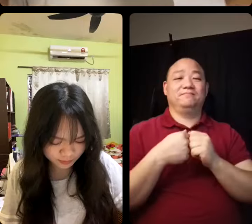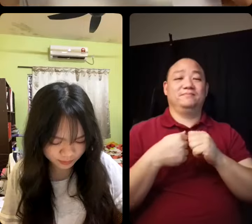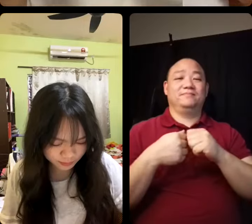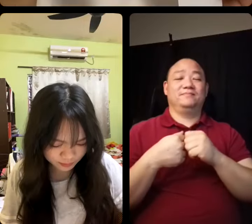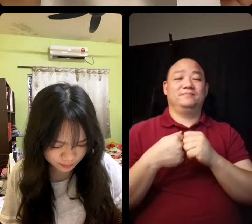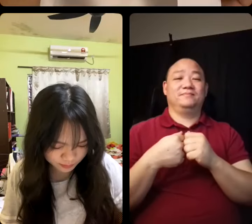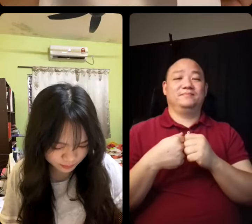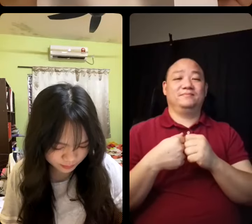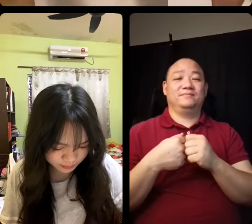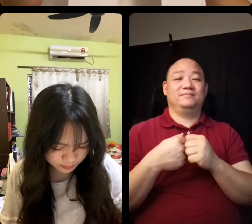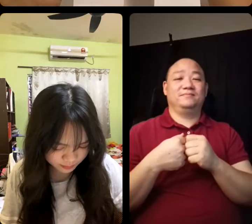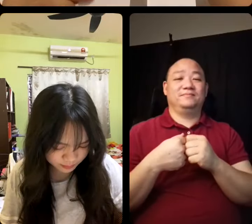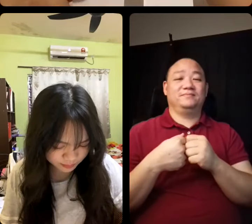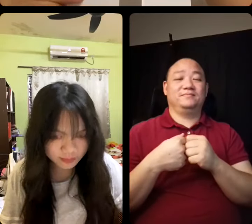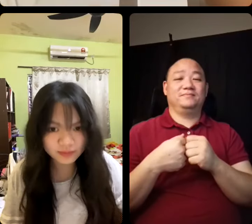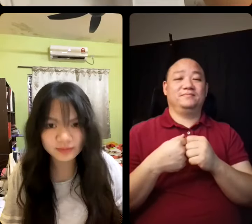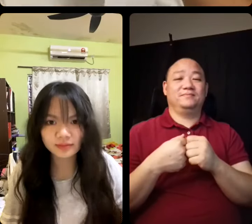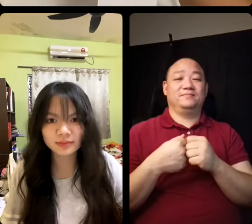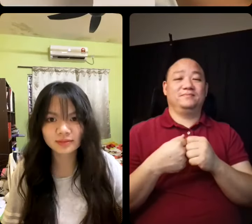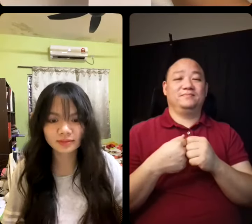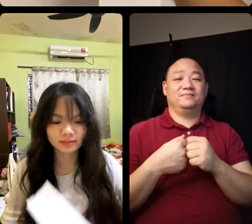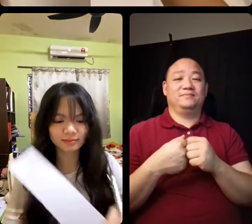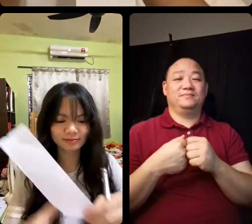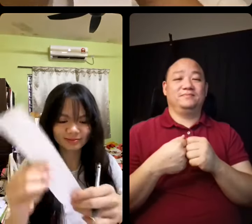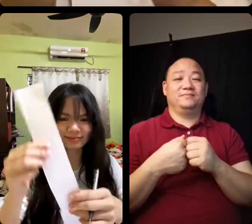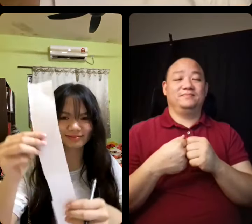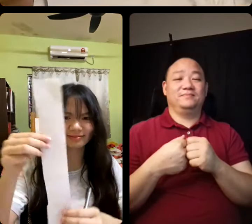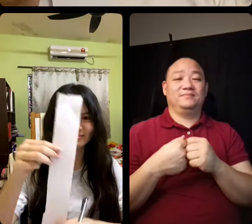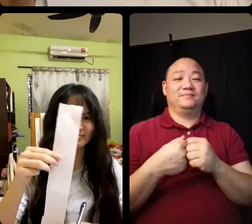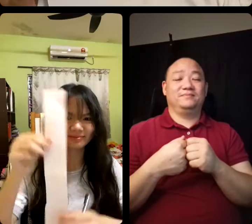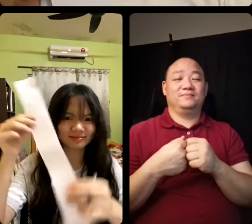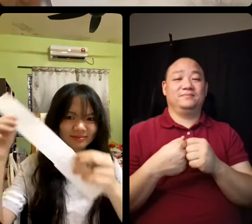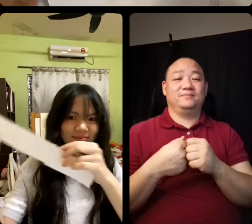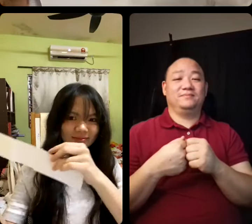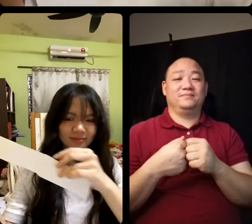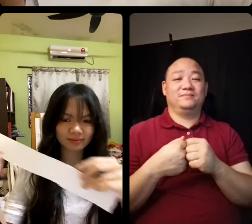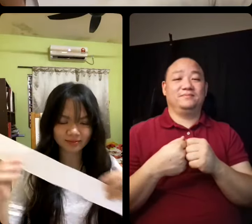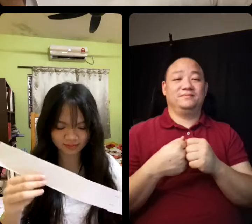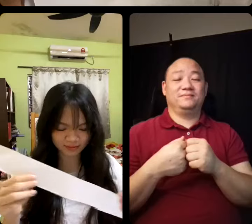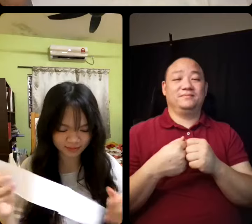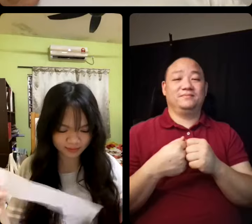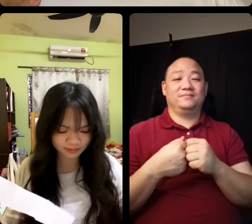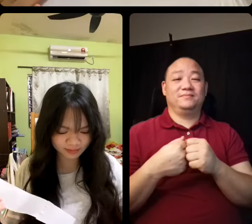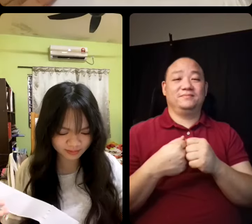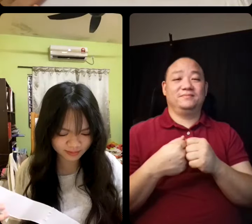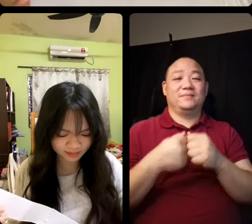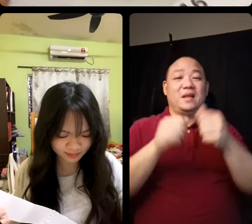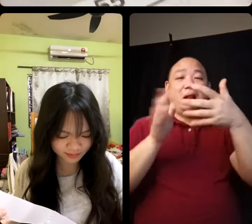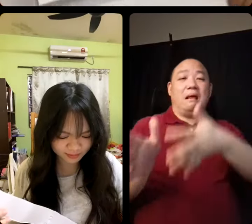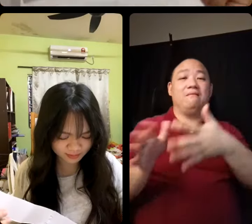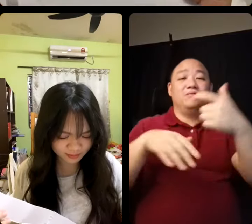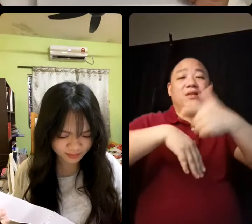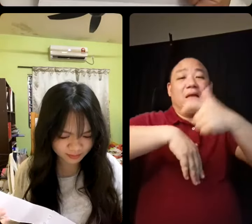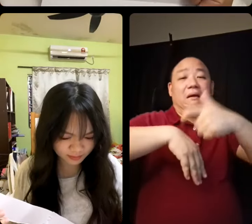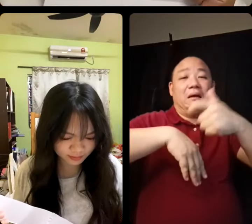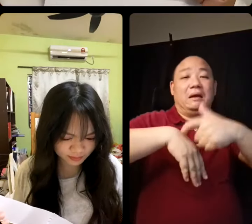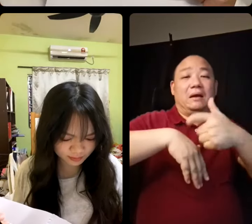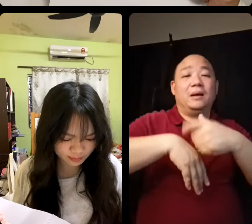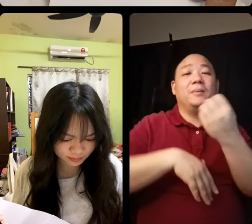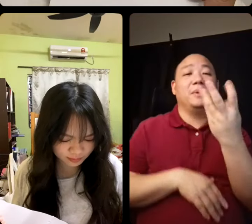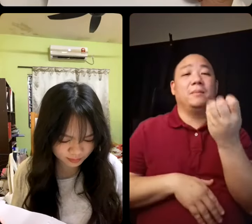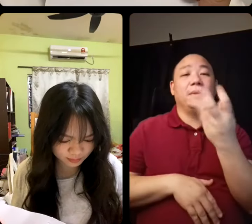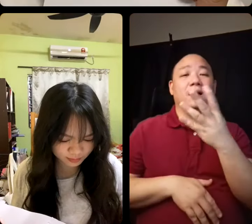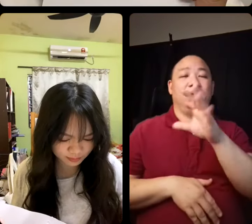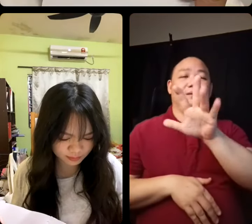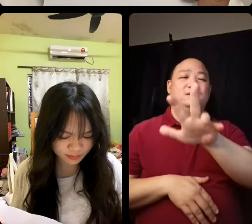off. Oh my god. So, yes. How much time do I still left here? I still have actually 39